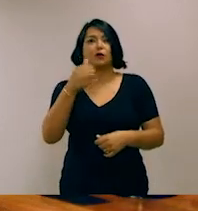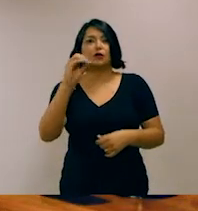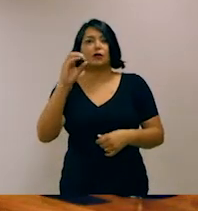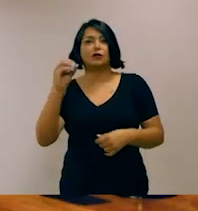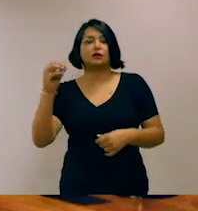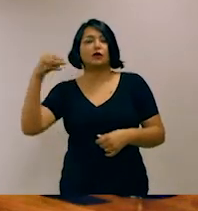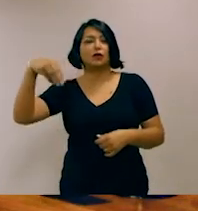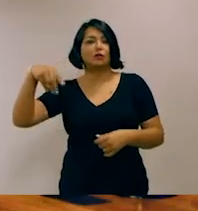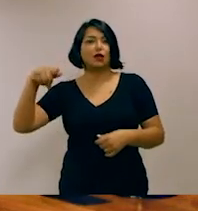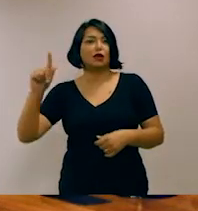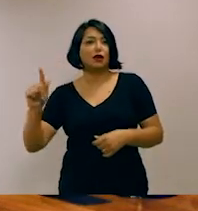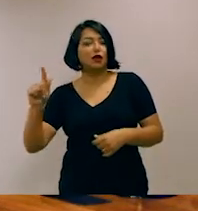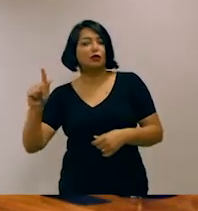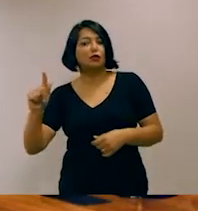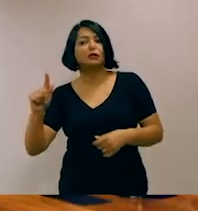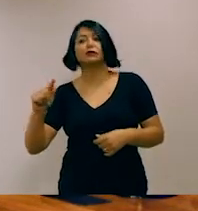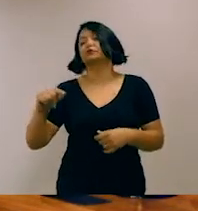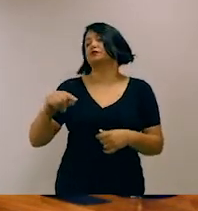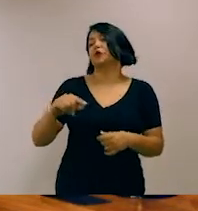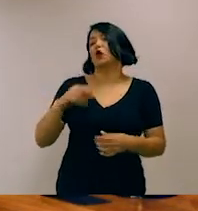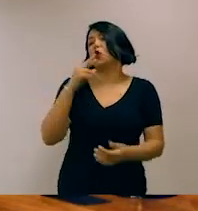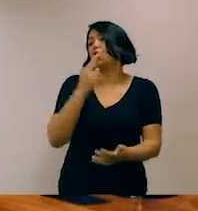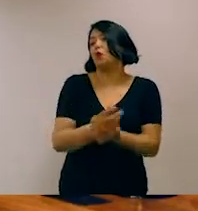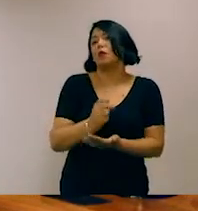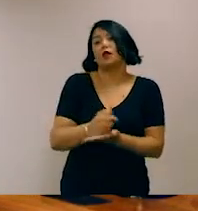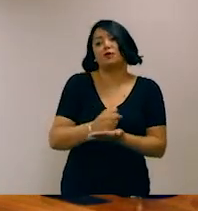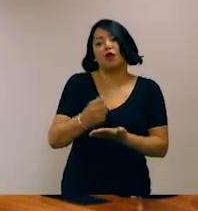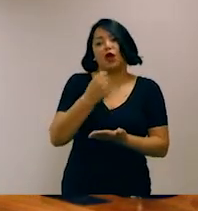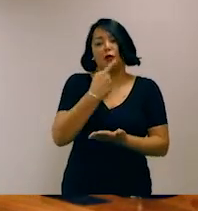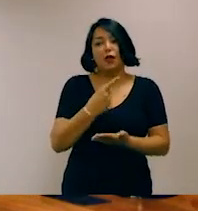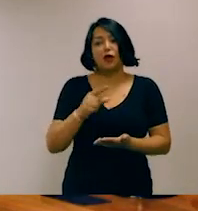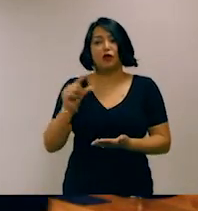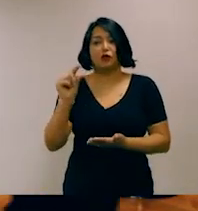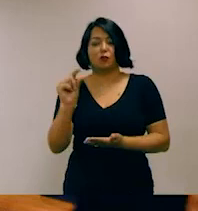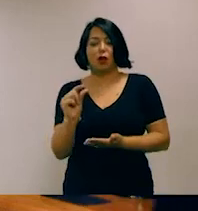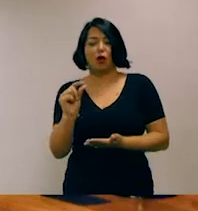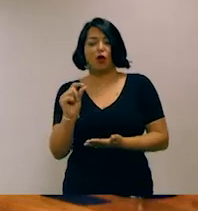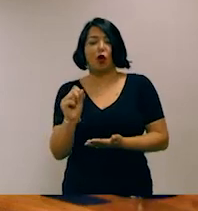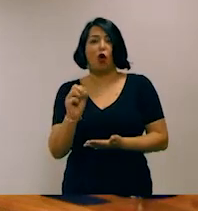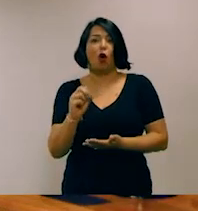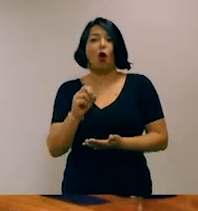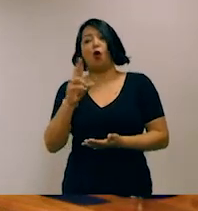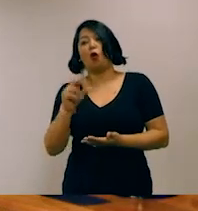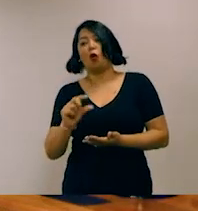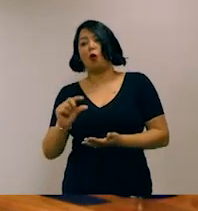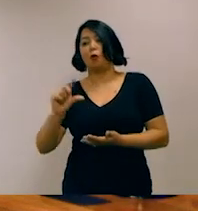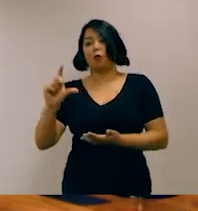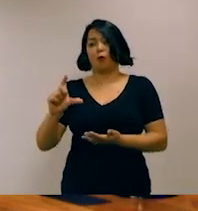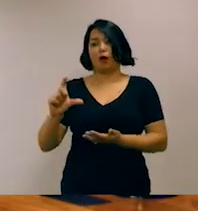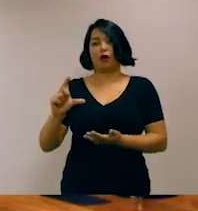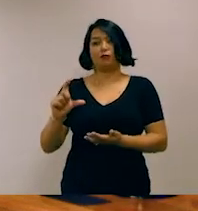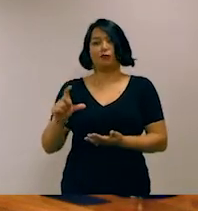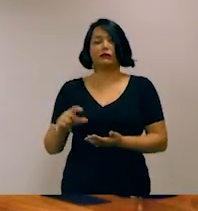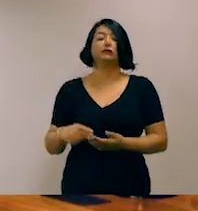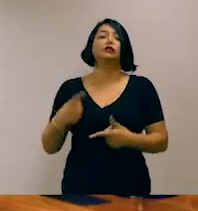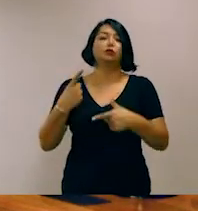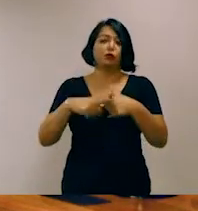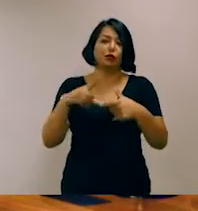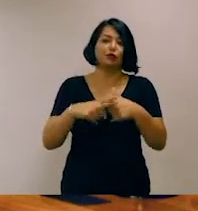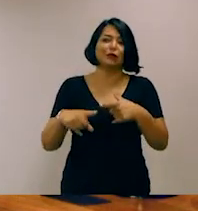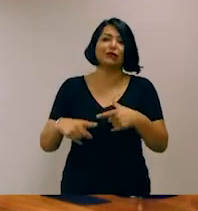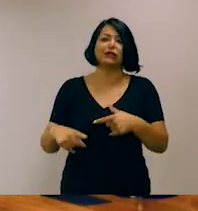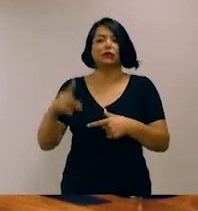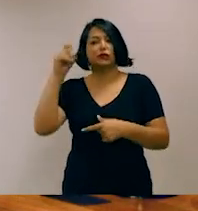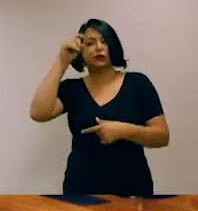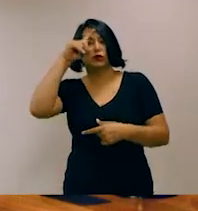with different weights, 100 milligrams, 50 milligrams, 300 milligrams of each pill or capsule. And so